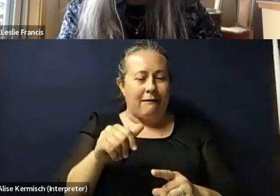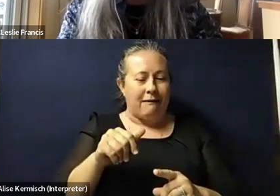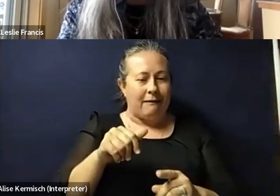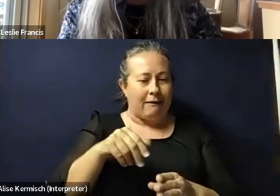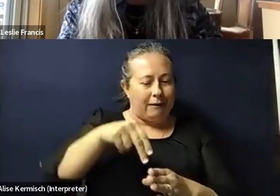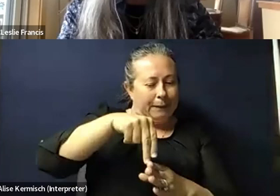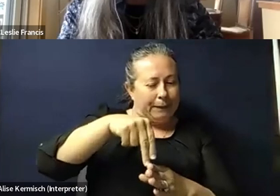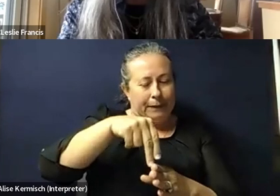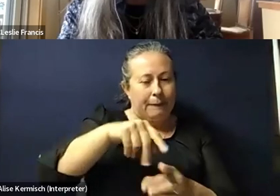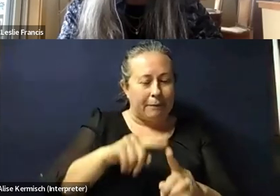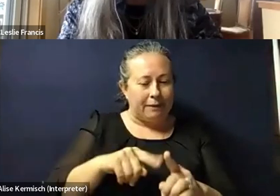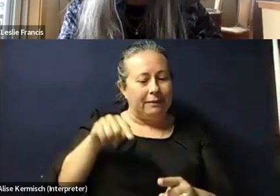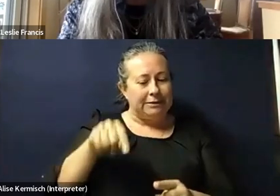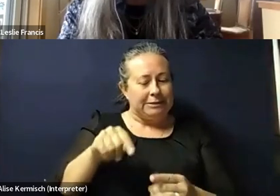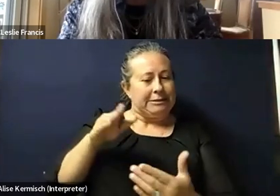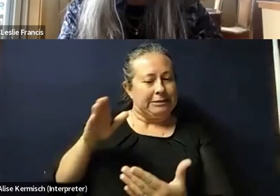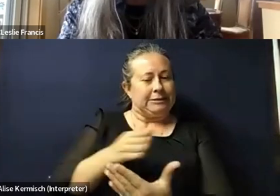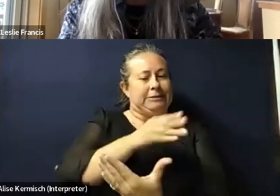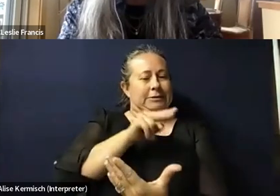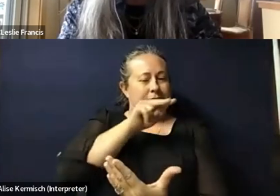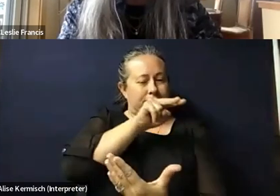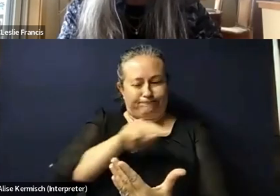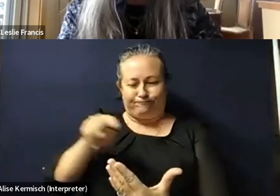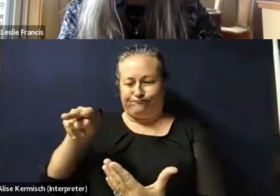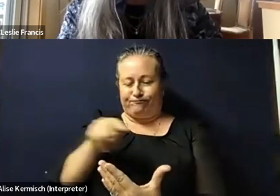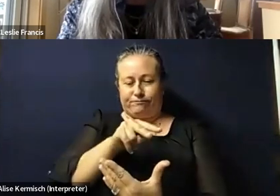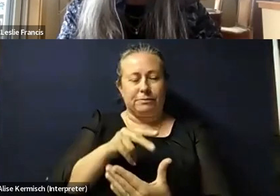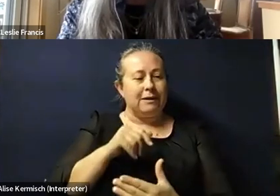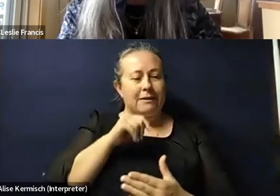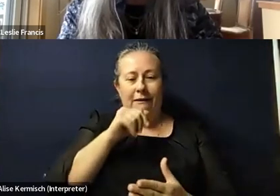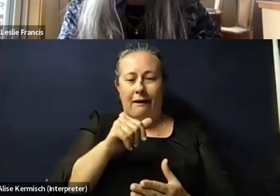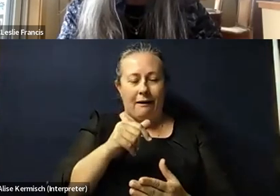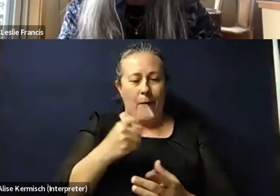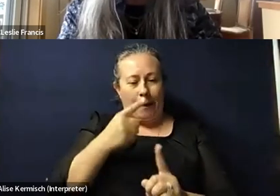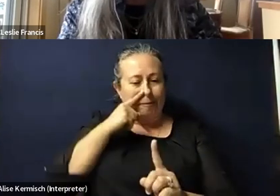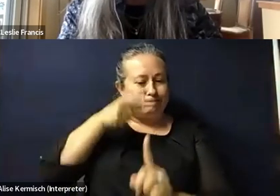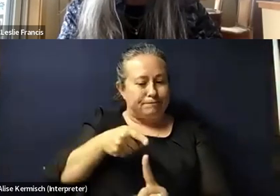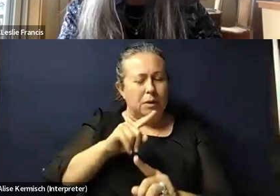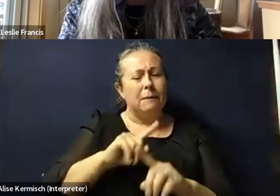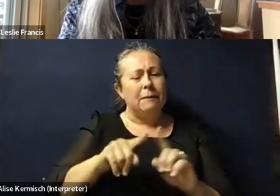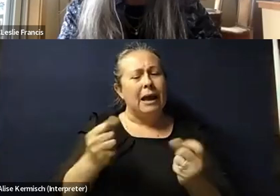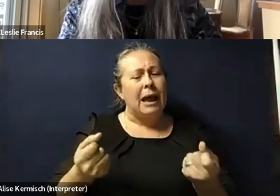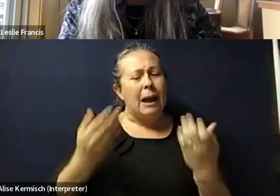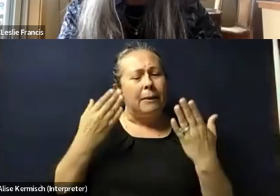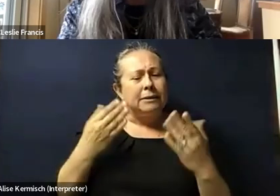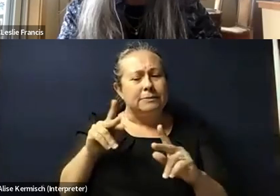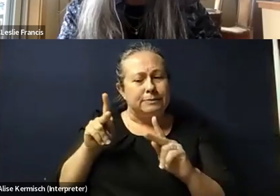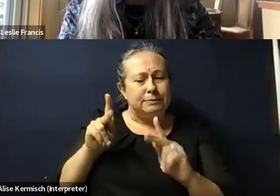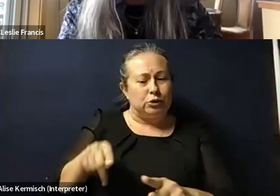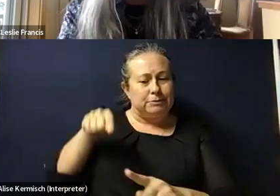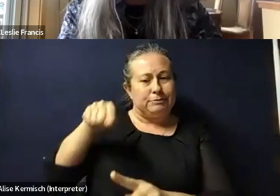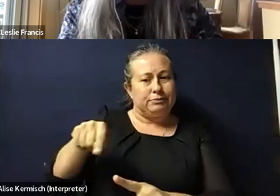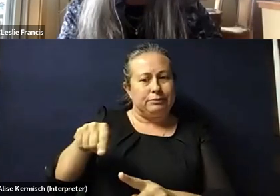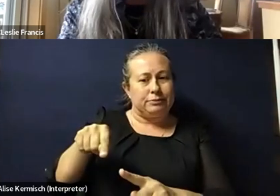And hold on, I just lost the place. Okay, and not a fine line, but this issue of how much someone views a particular